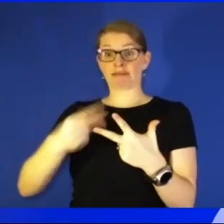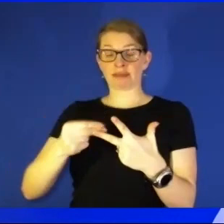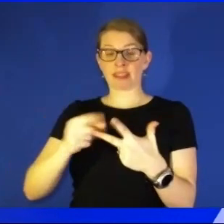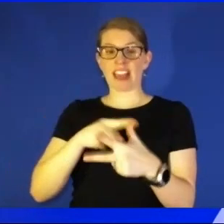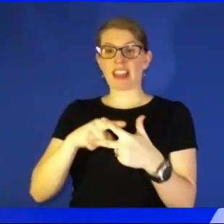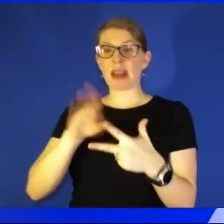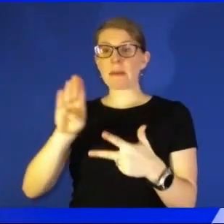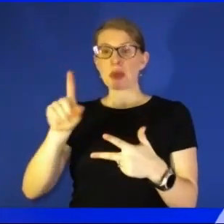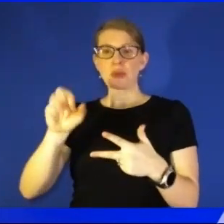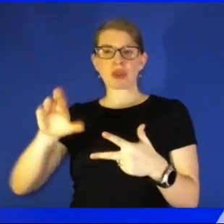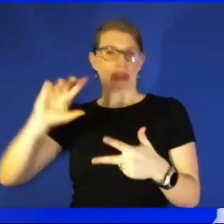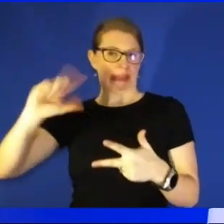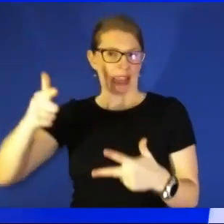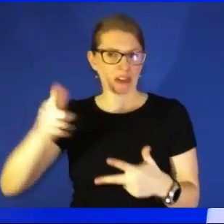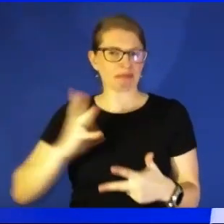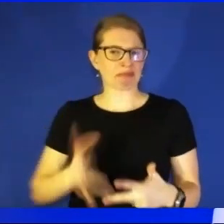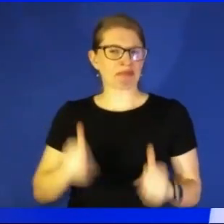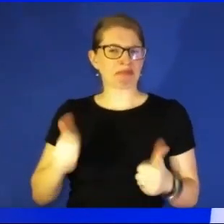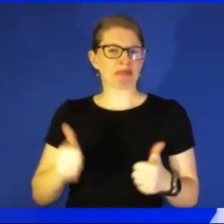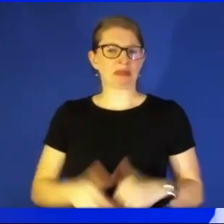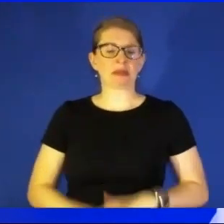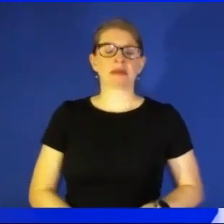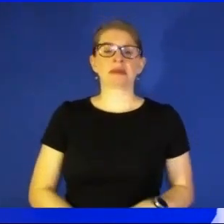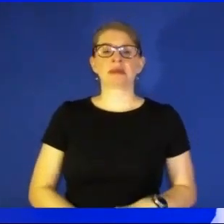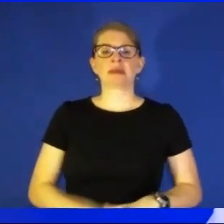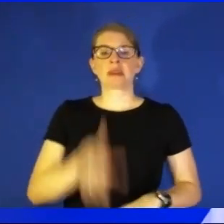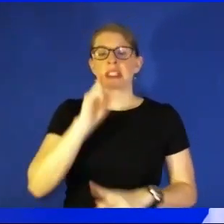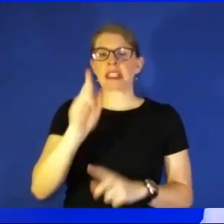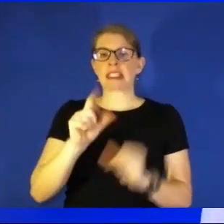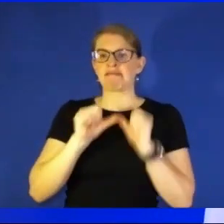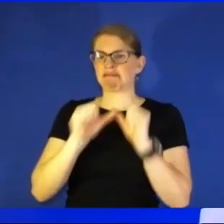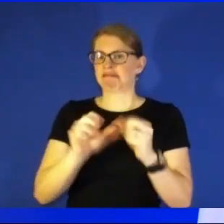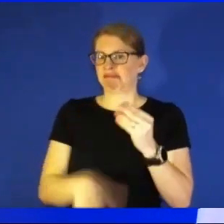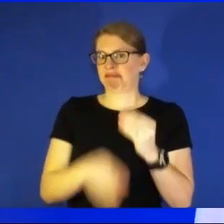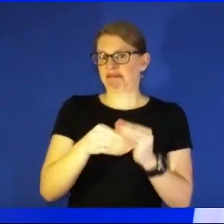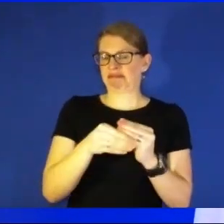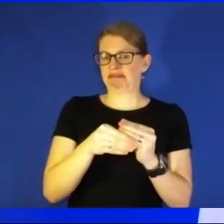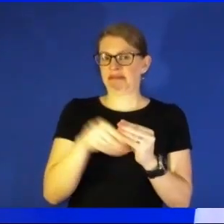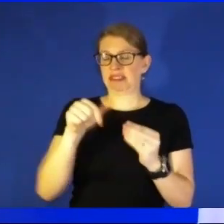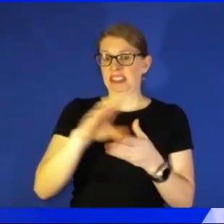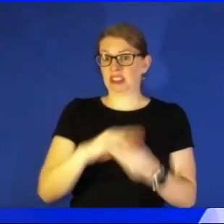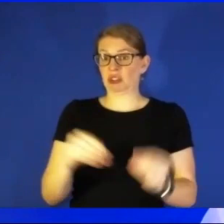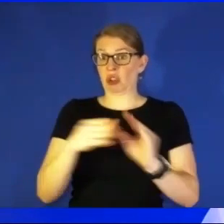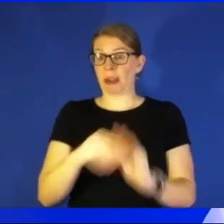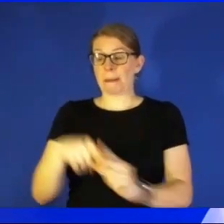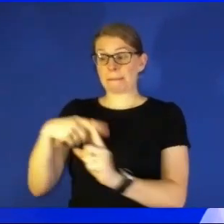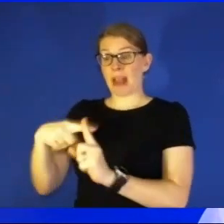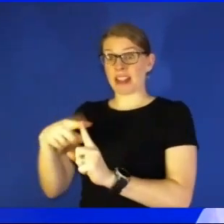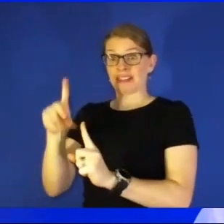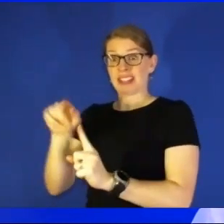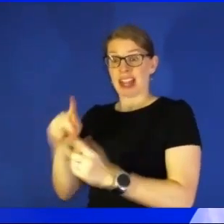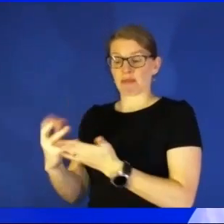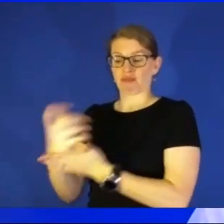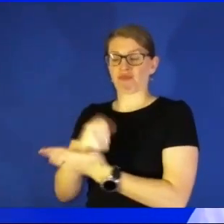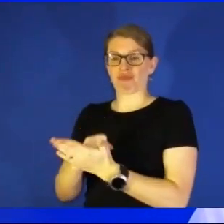as well. So I think this continues to add to the story and the positive data that shows the impact